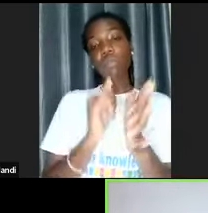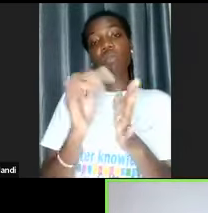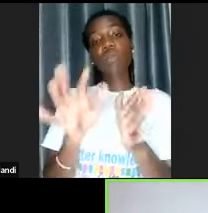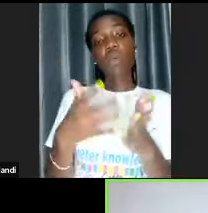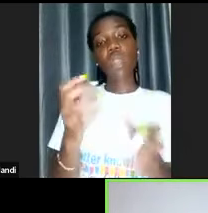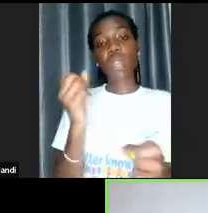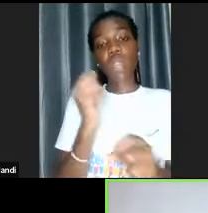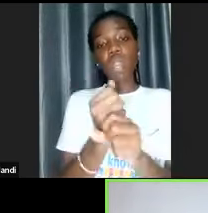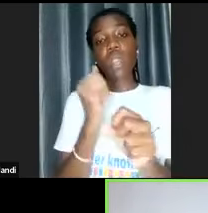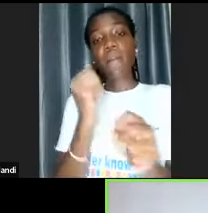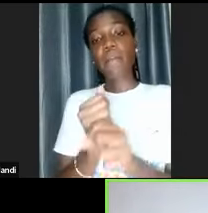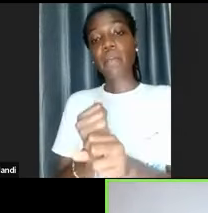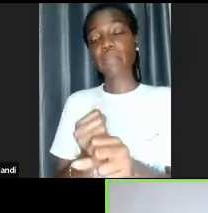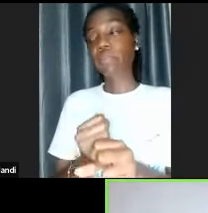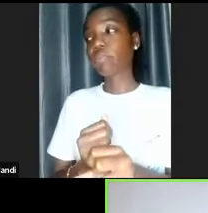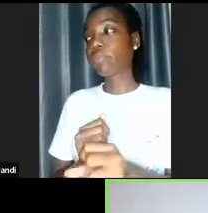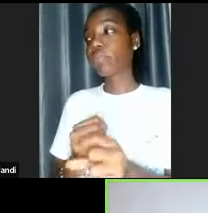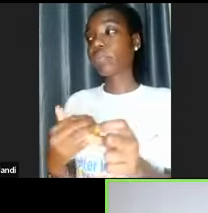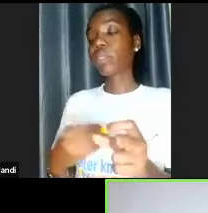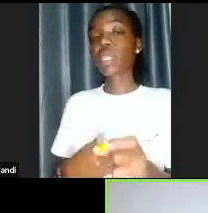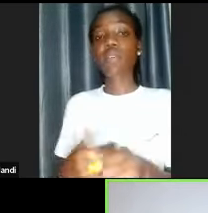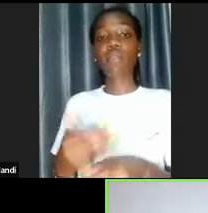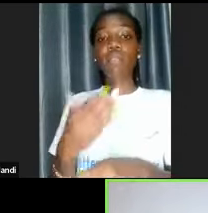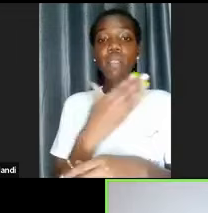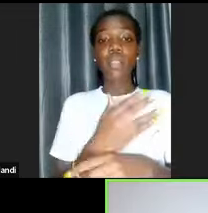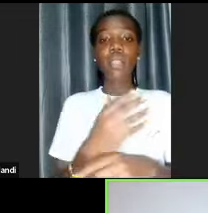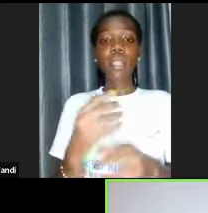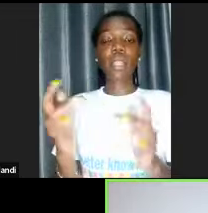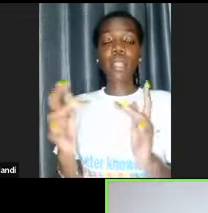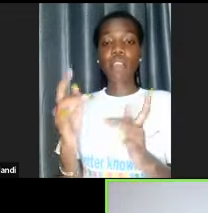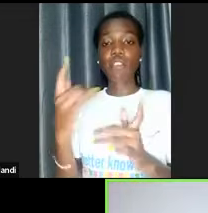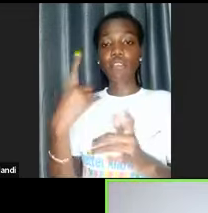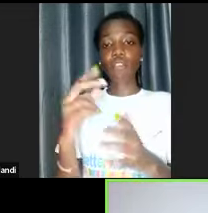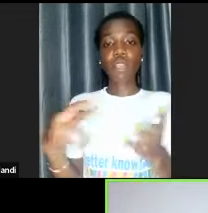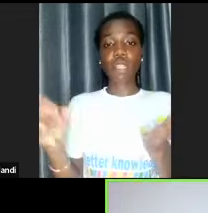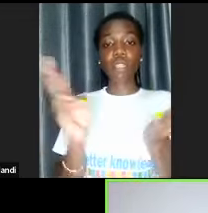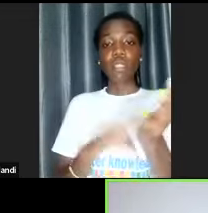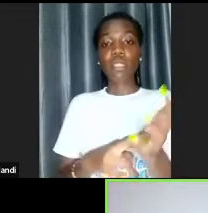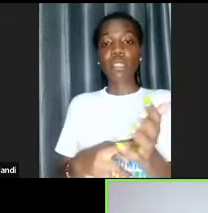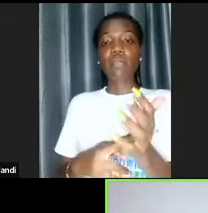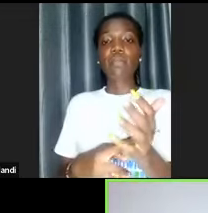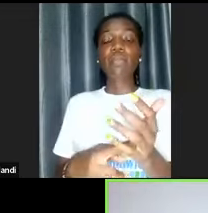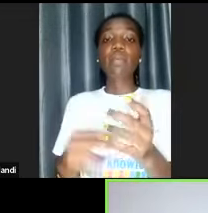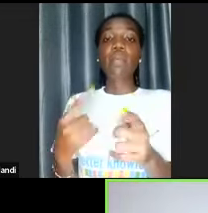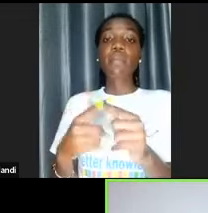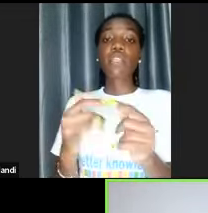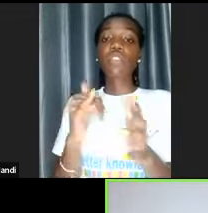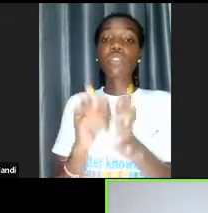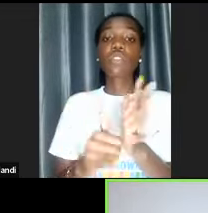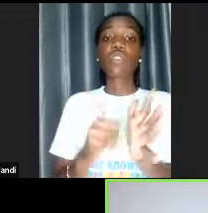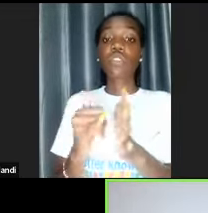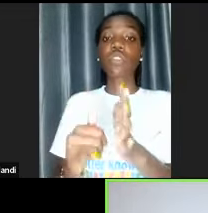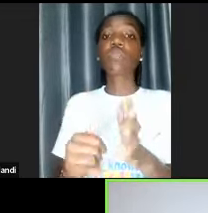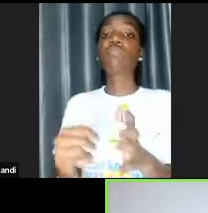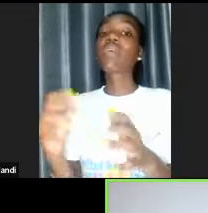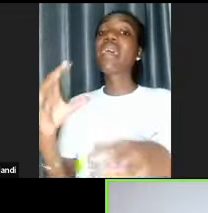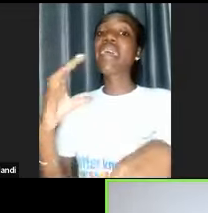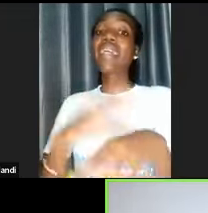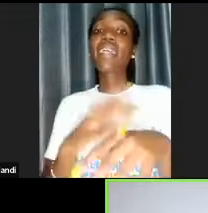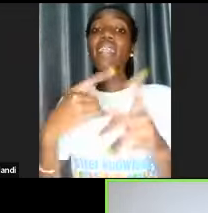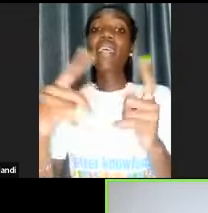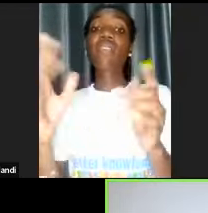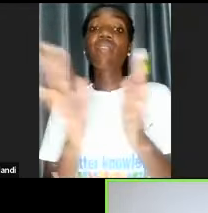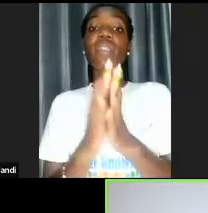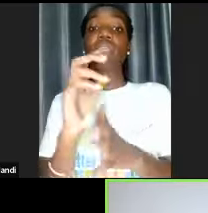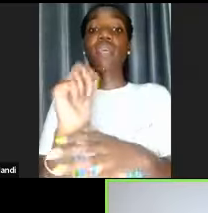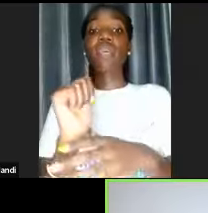shared up there, the link to register for the labor laws. But for the YouTube, our YouTube channel is called Get It Right with Atara Solutions. So allow me to